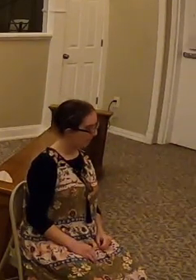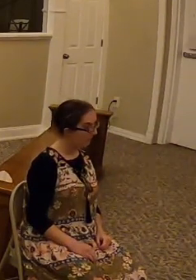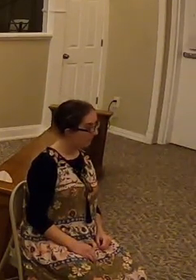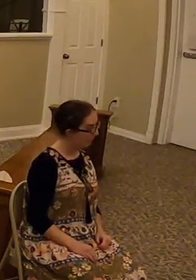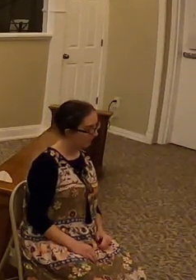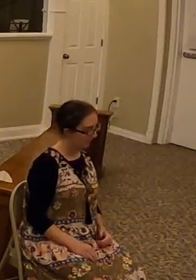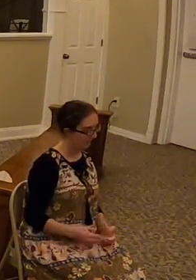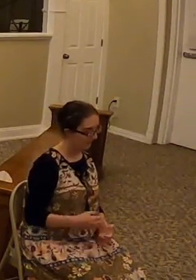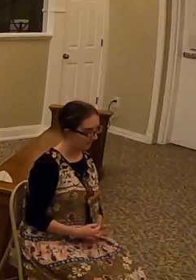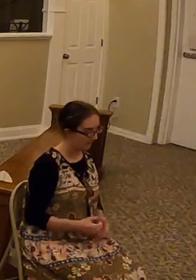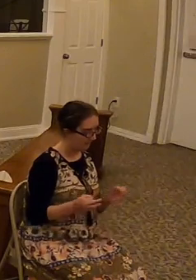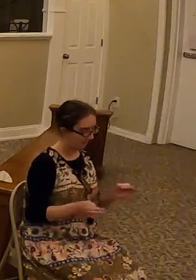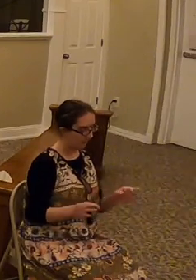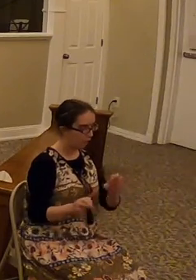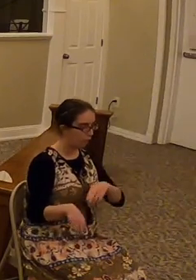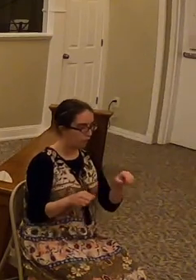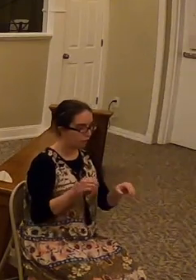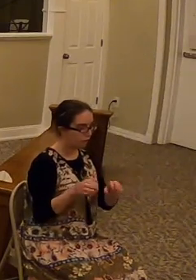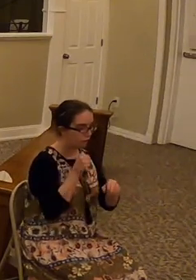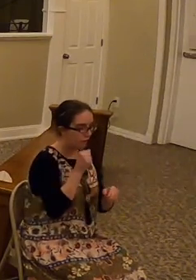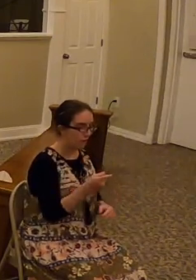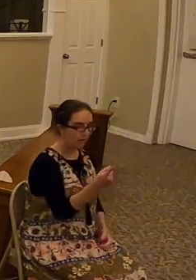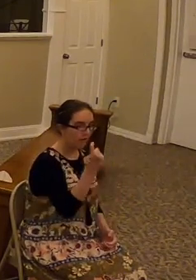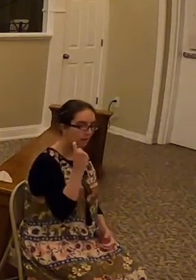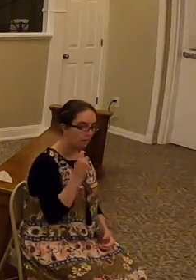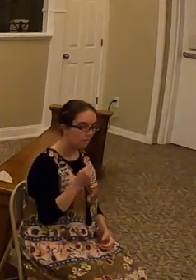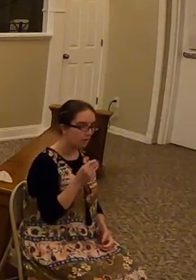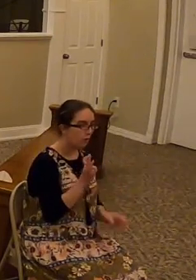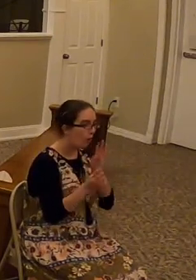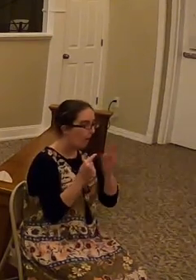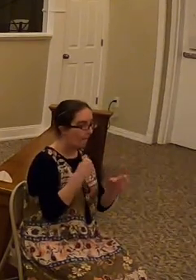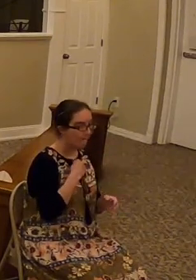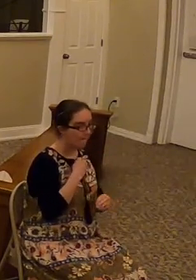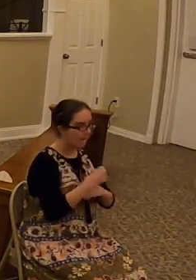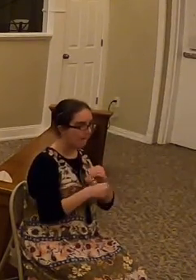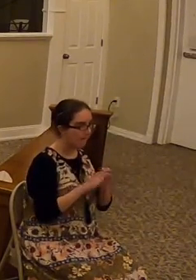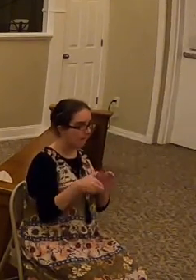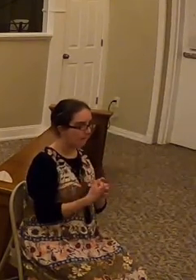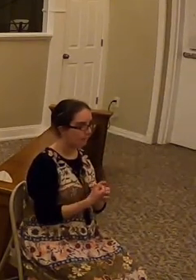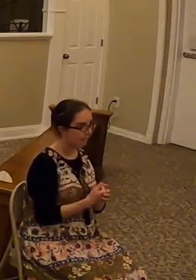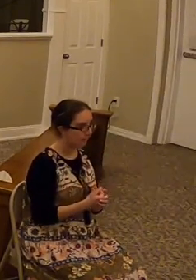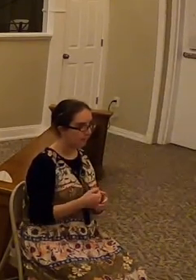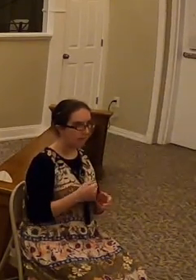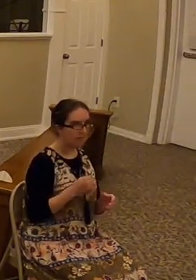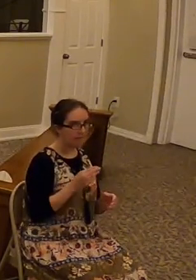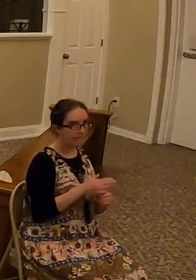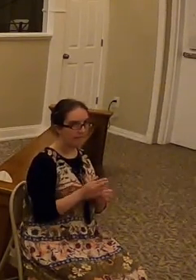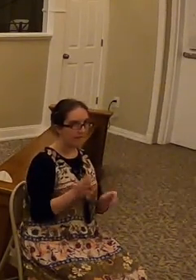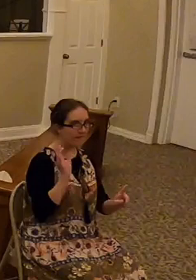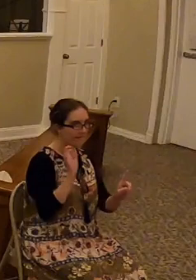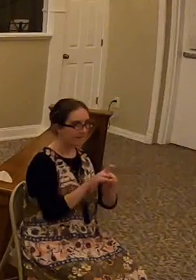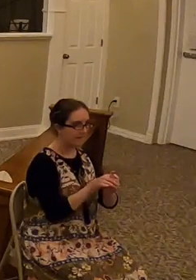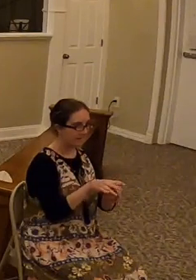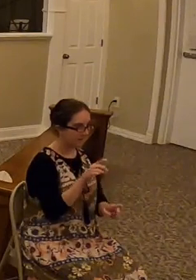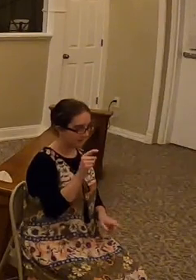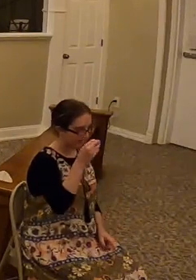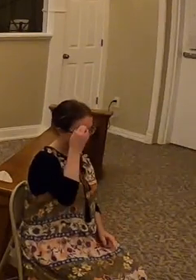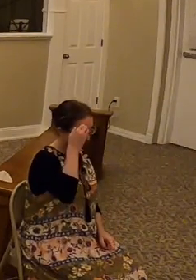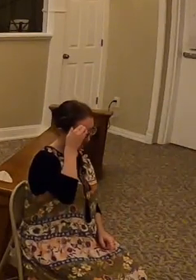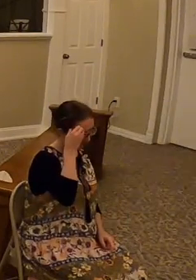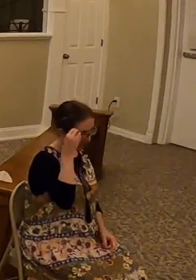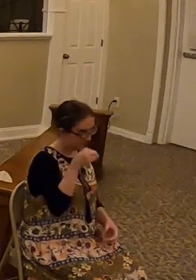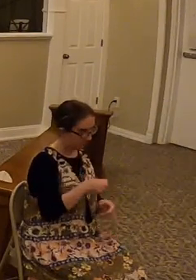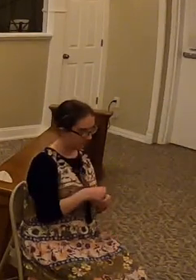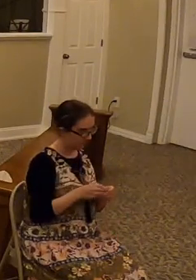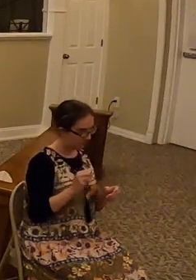boy. If you do, don't come talking to me about it after all the stuff starts hitting. Amen.